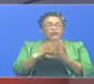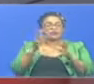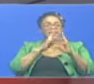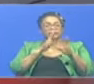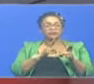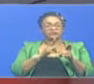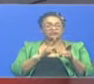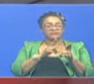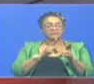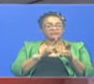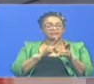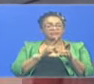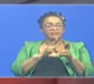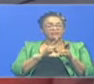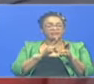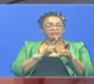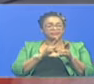explanation hiyo.